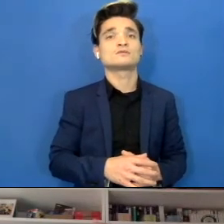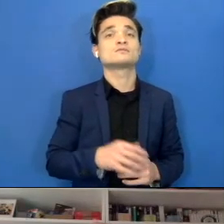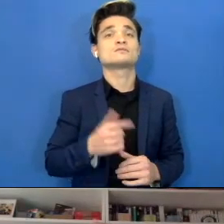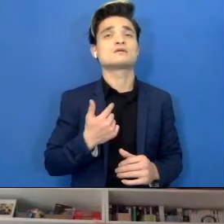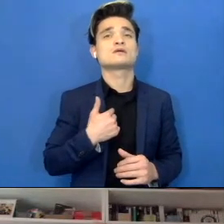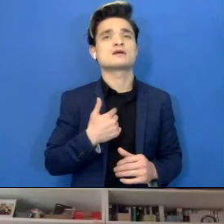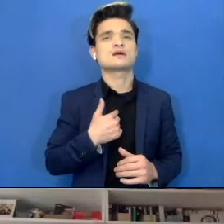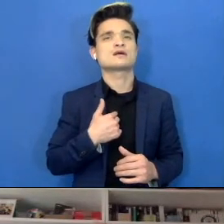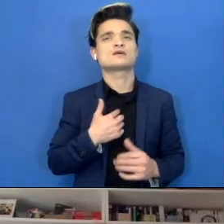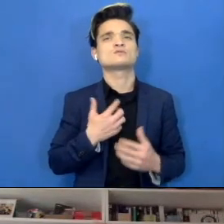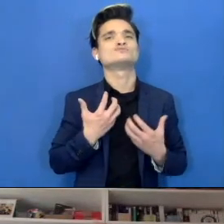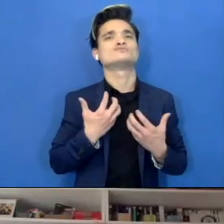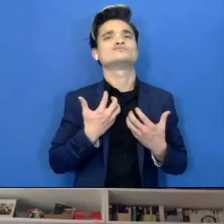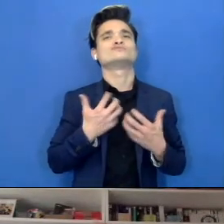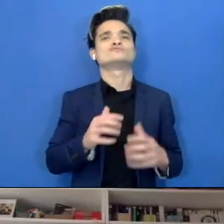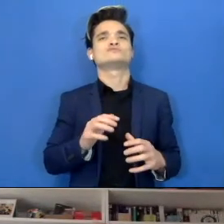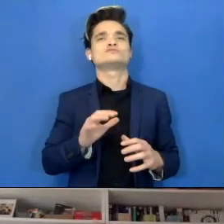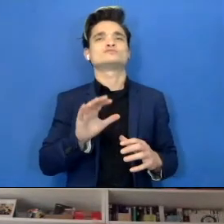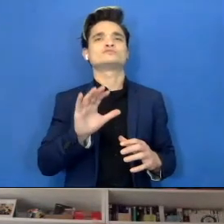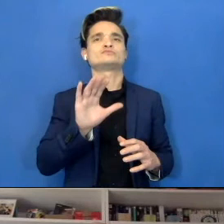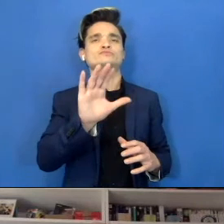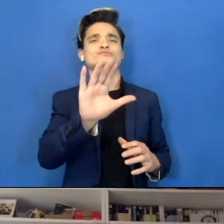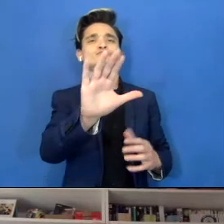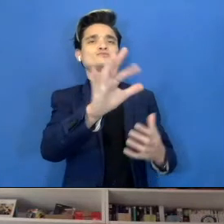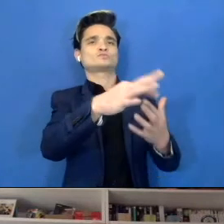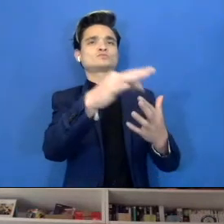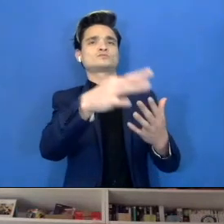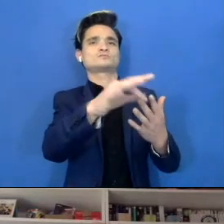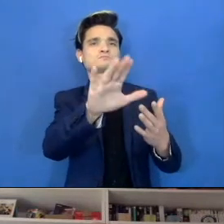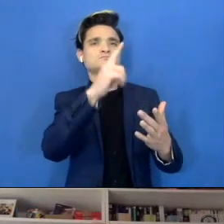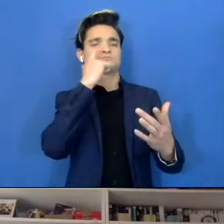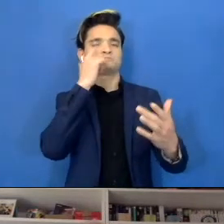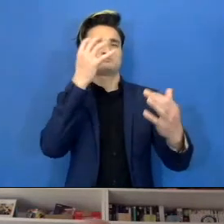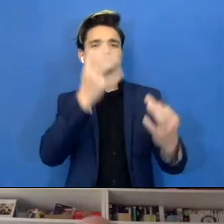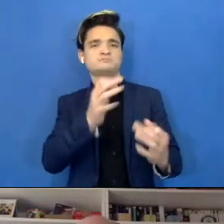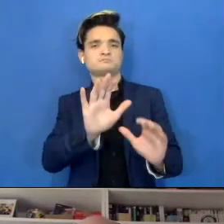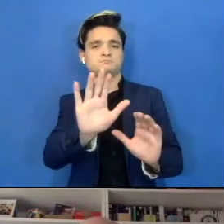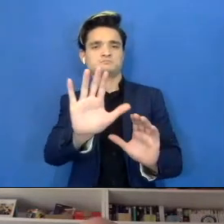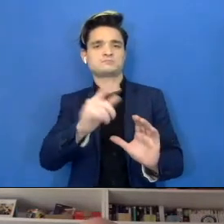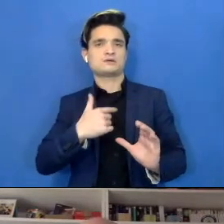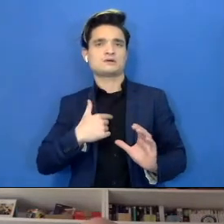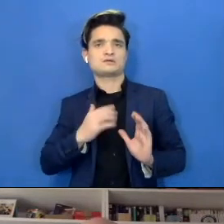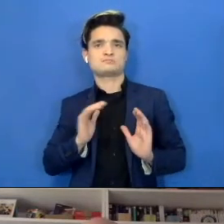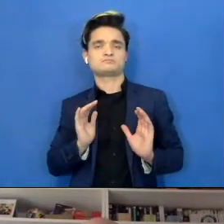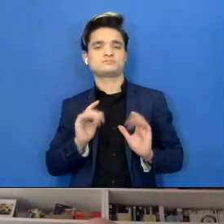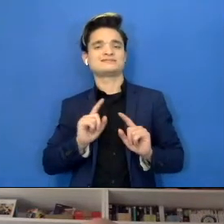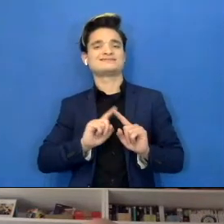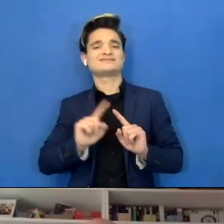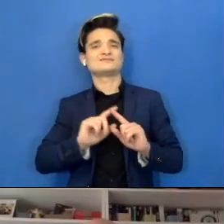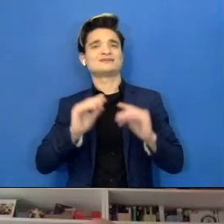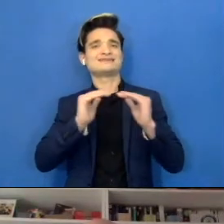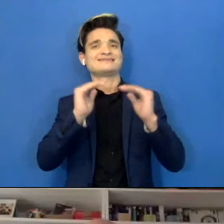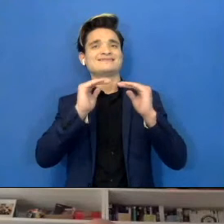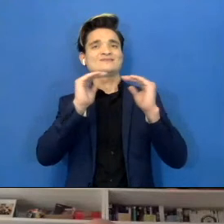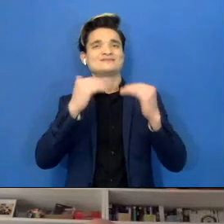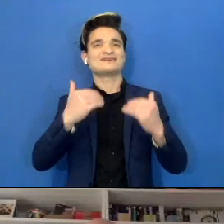is, in my opinion, the higher levels of yes and. Okay, so a couple of things.